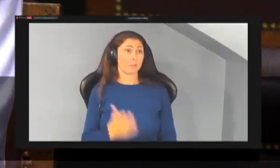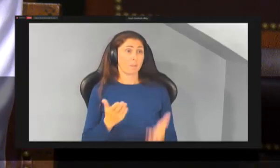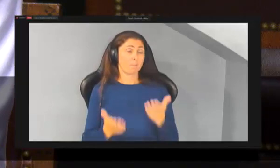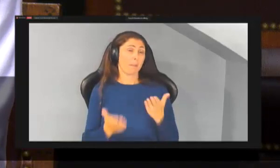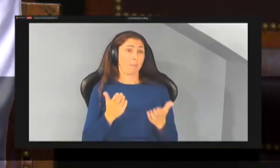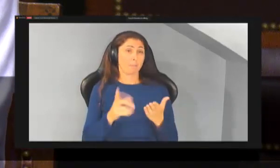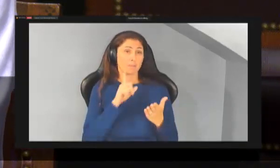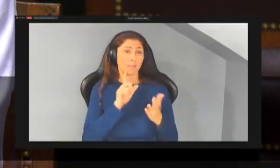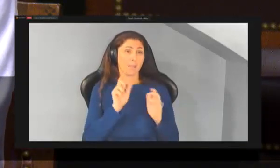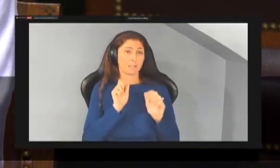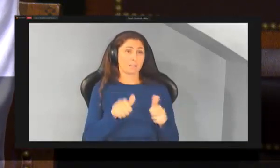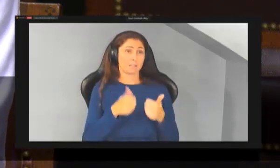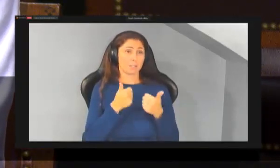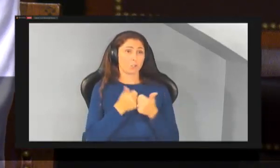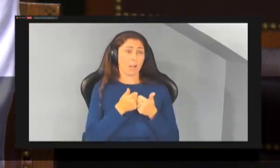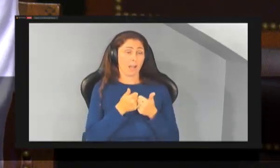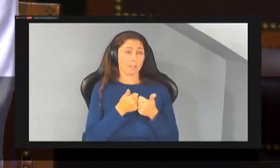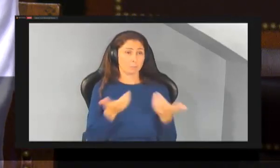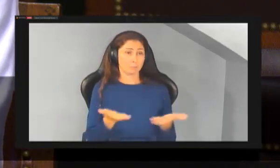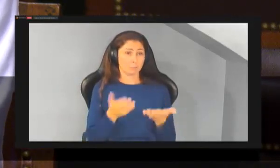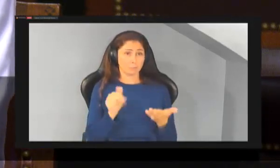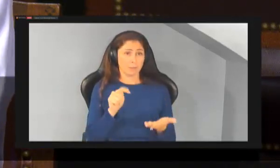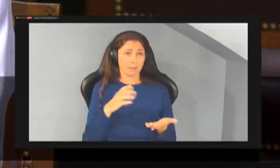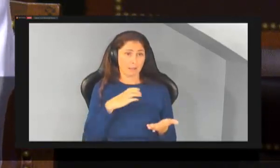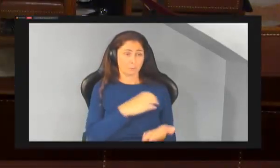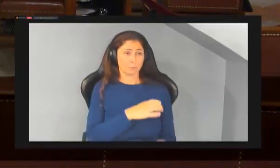before this council today.